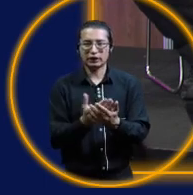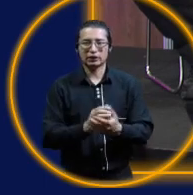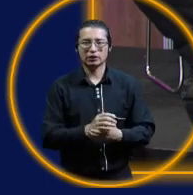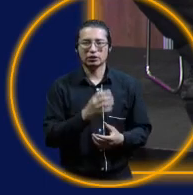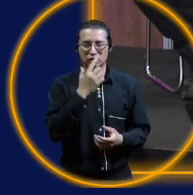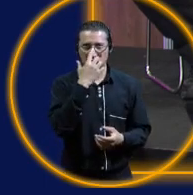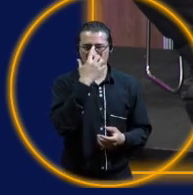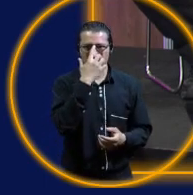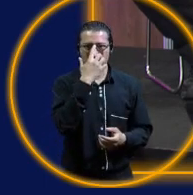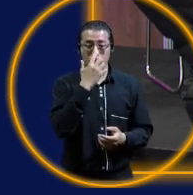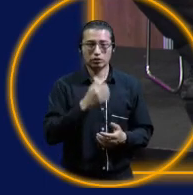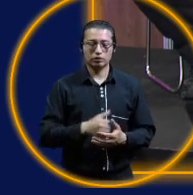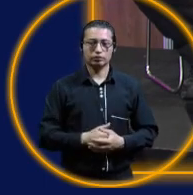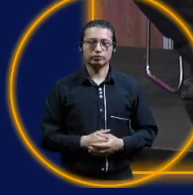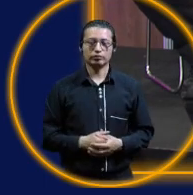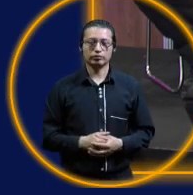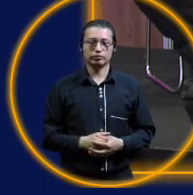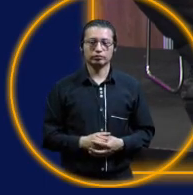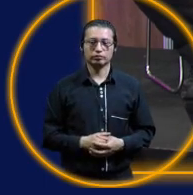Ben y Jessica.